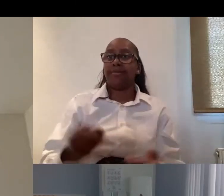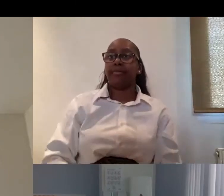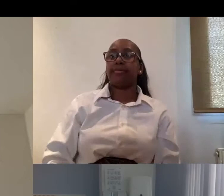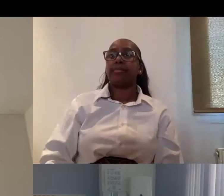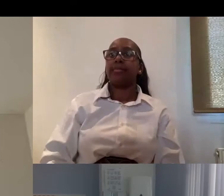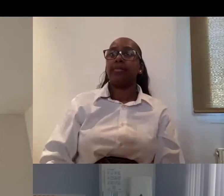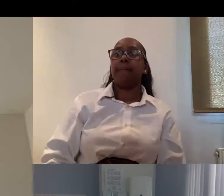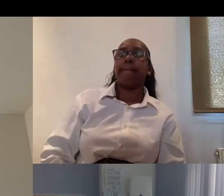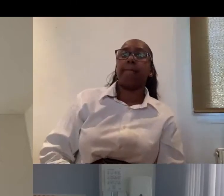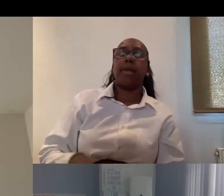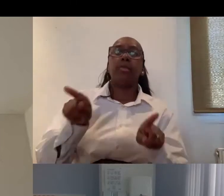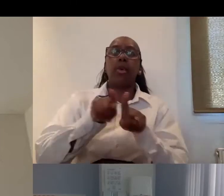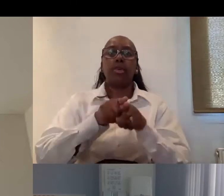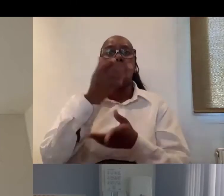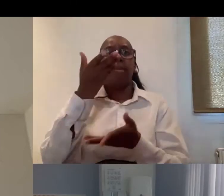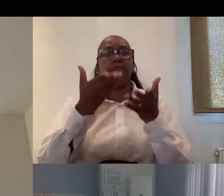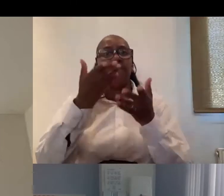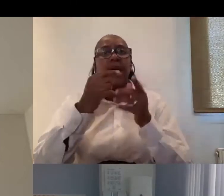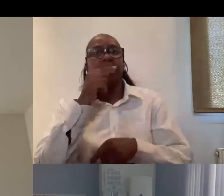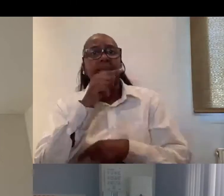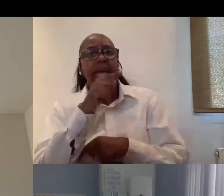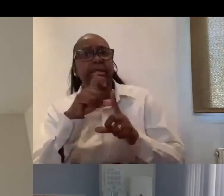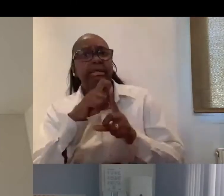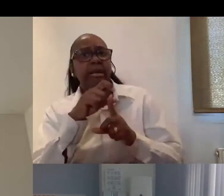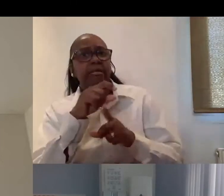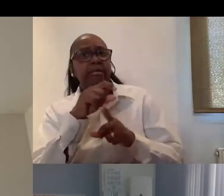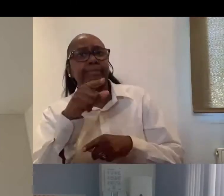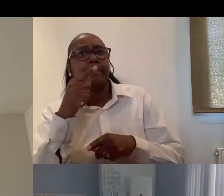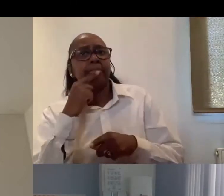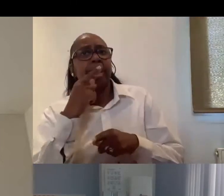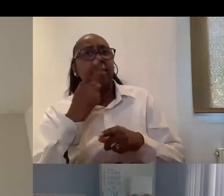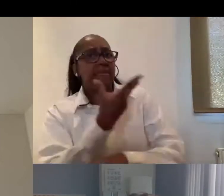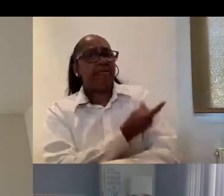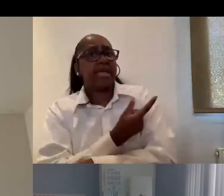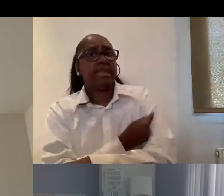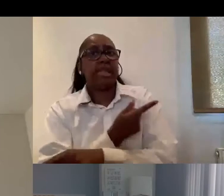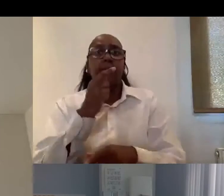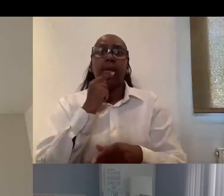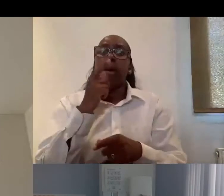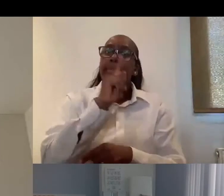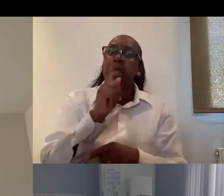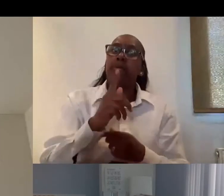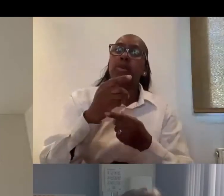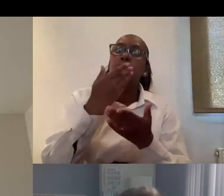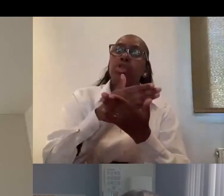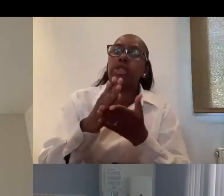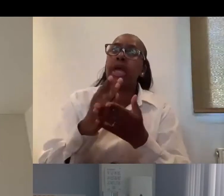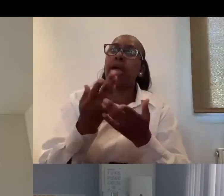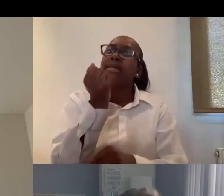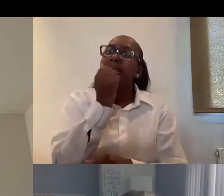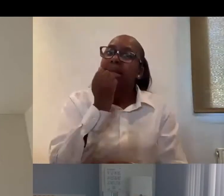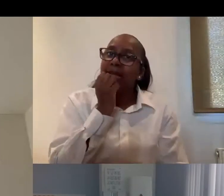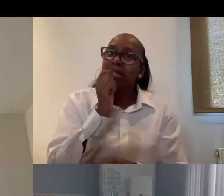it's fair to say, Dr. Riley, in terms of the vaccines being rolled out, that people were sharing data rather than working